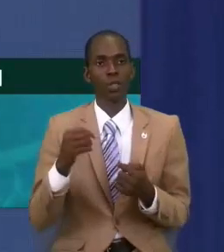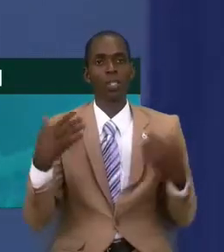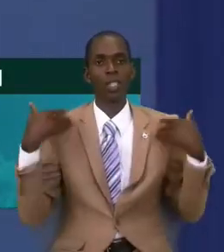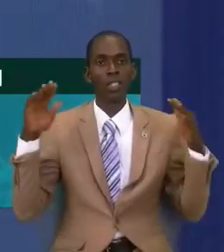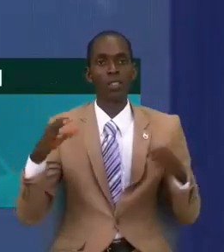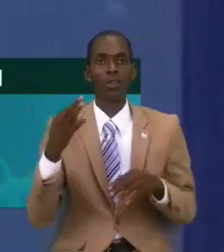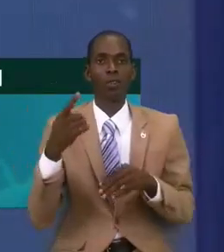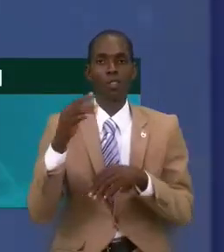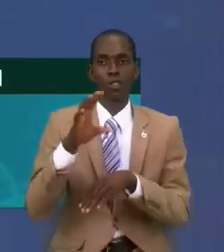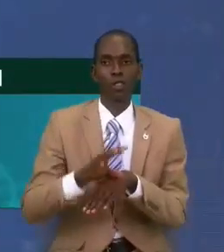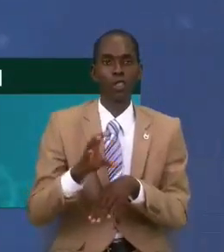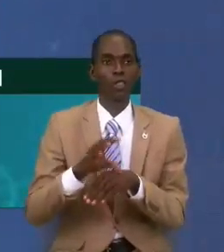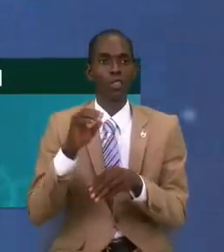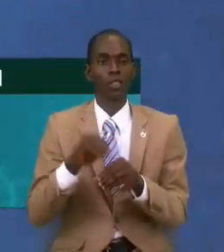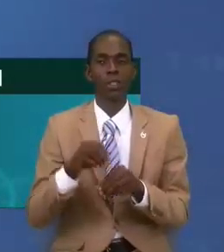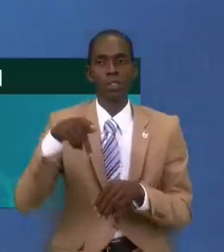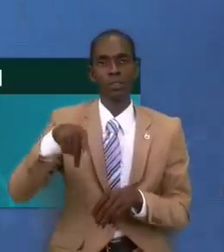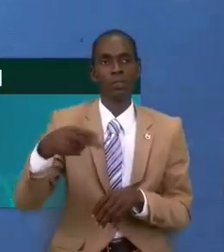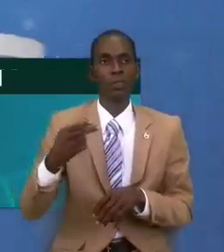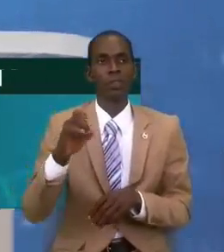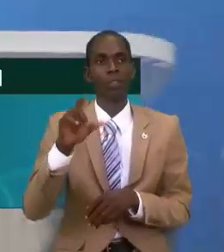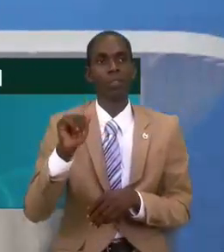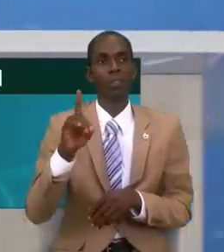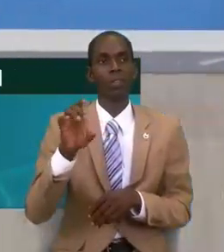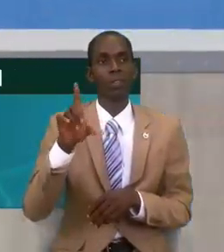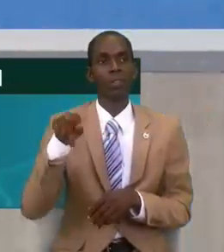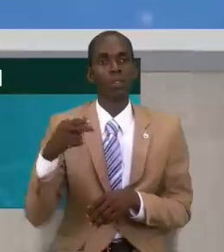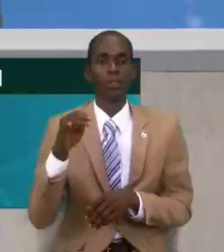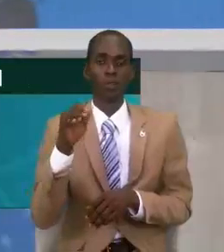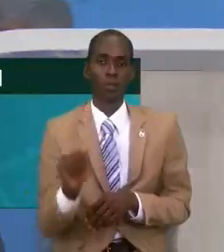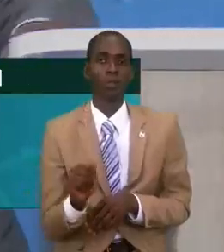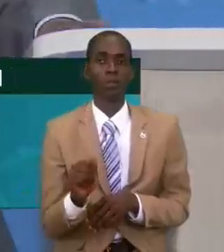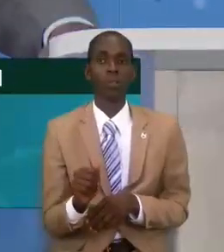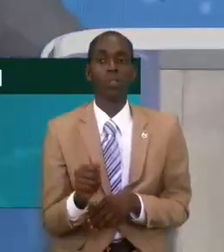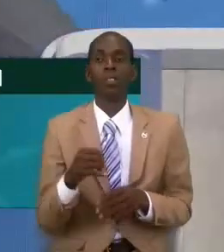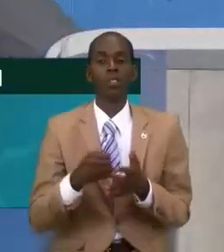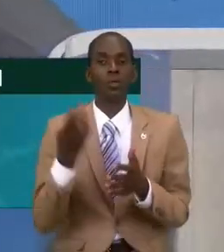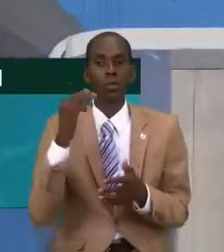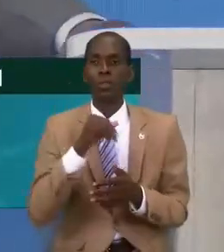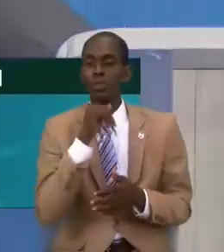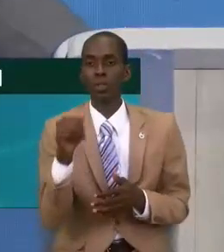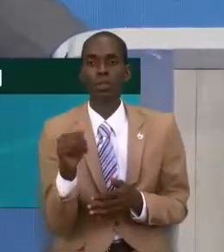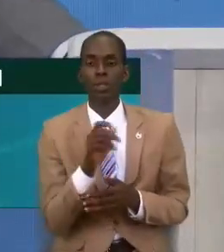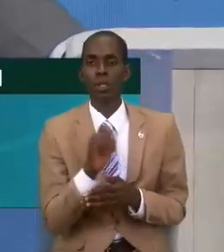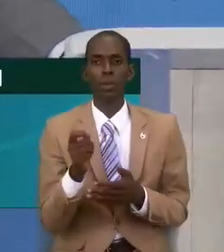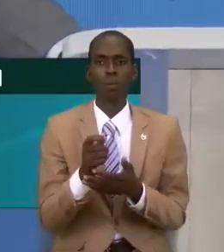Philadelphia," it wasn't a message to an angel in heaven, "an angel in Philadelphia." What does that mean? It's